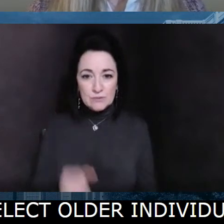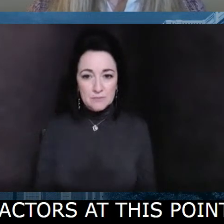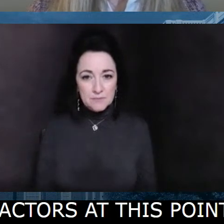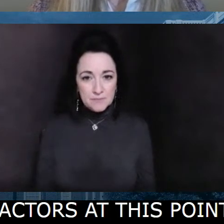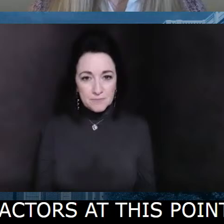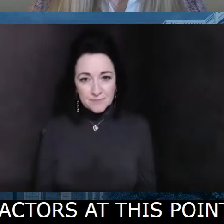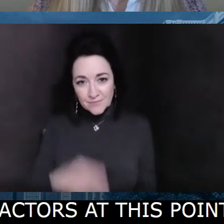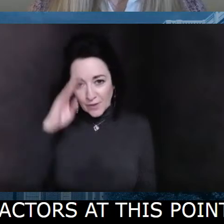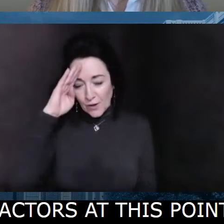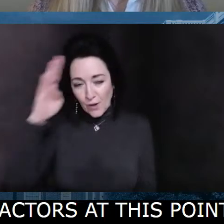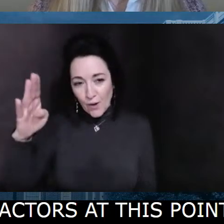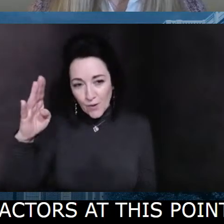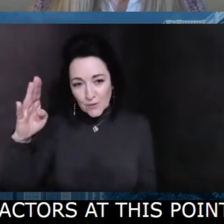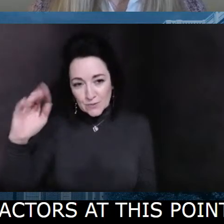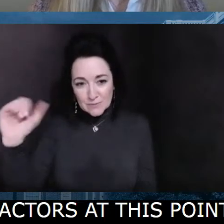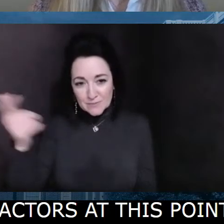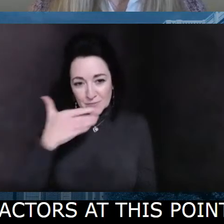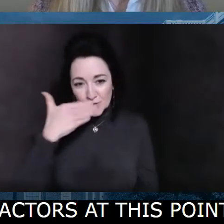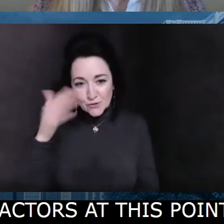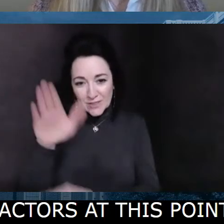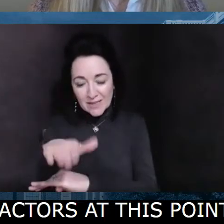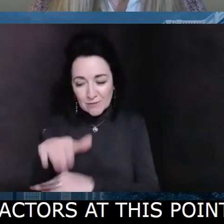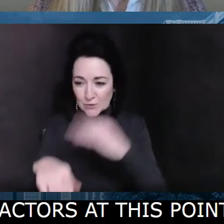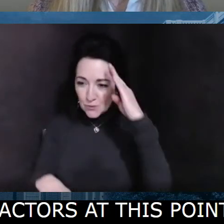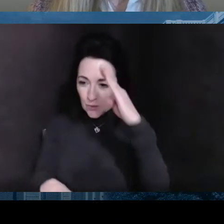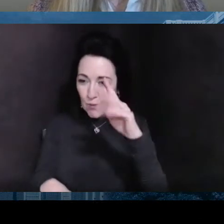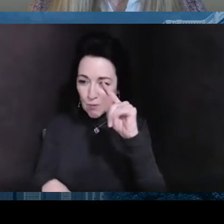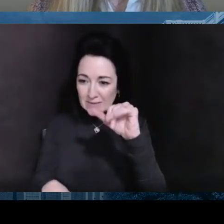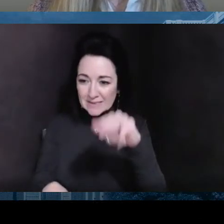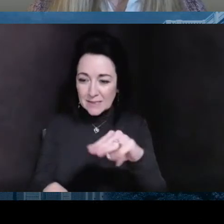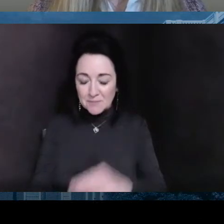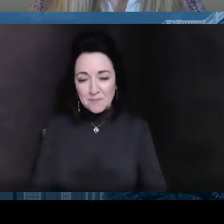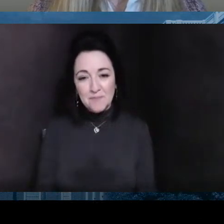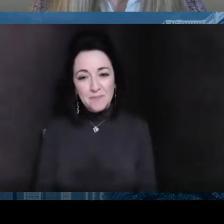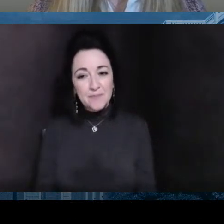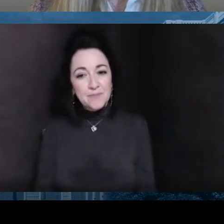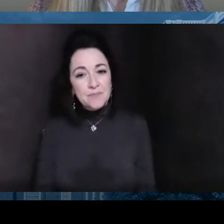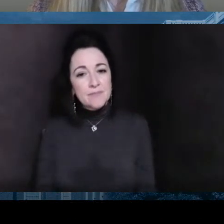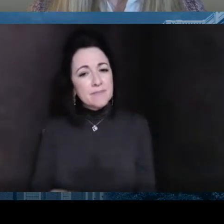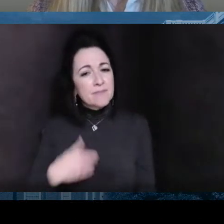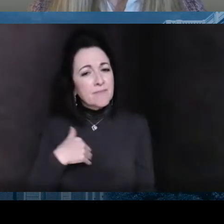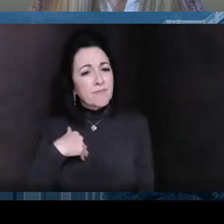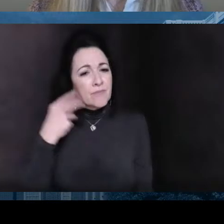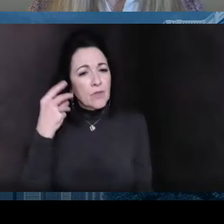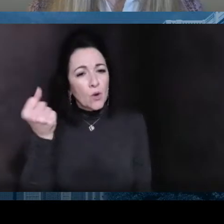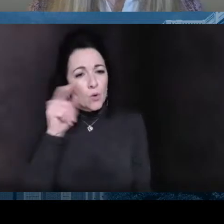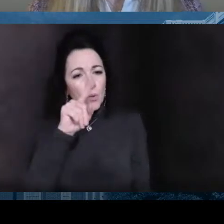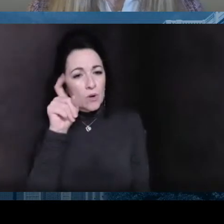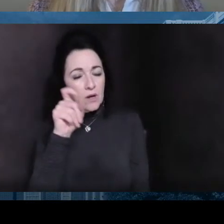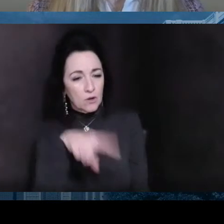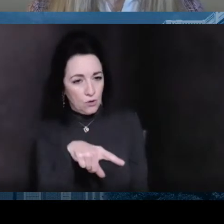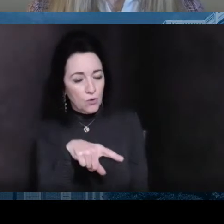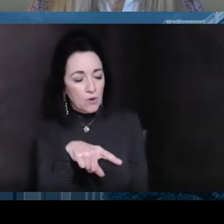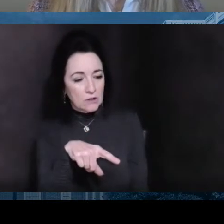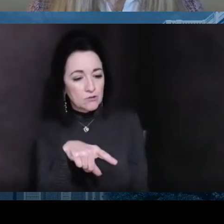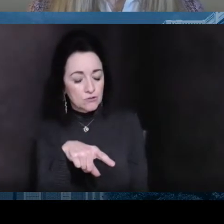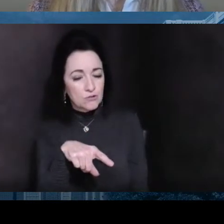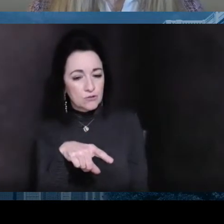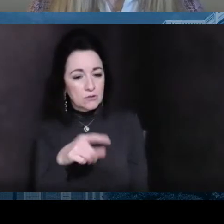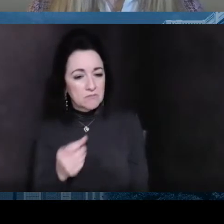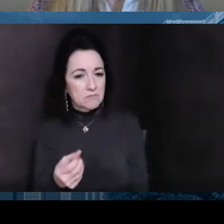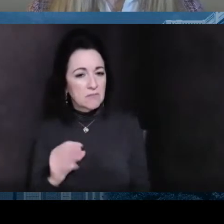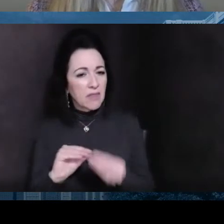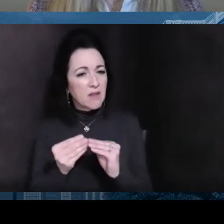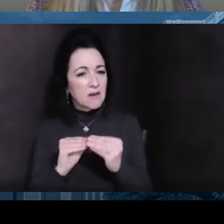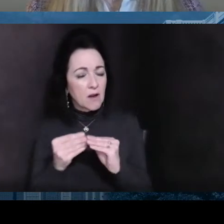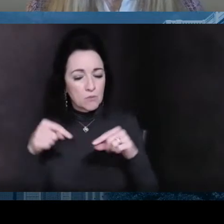Hello, everyone. Good afternoon. Hi, Tim. First question, a quick question on the supply that's currently in the state.